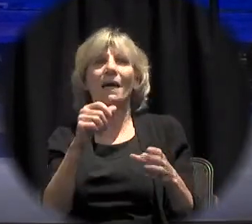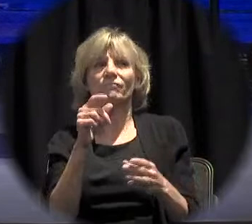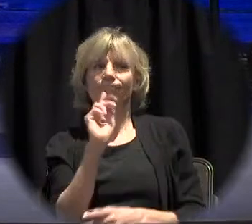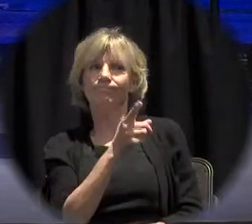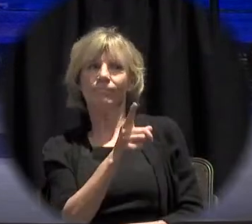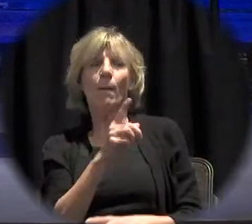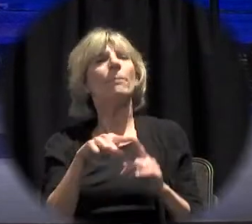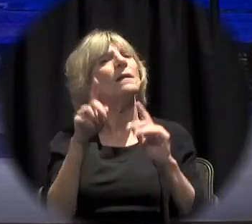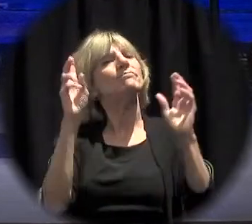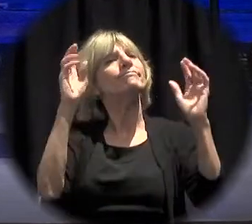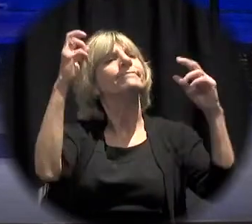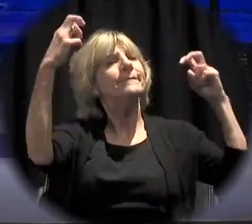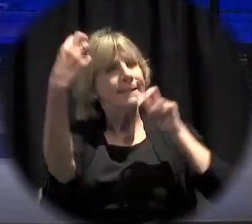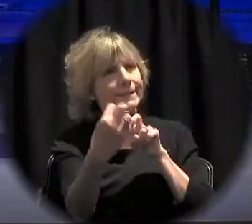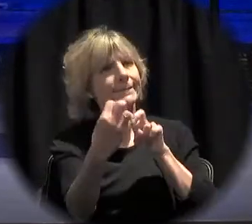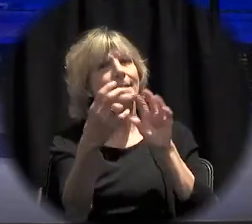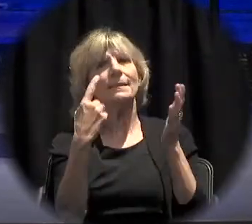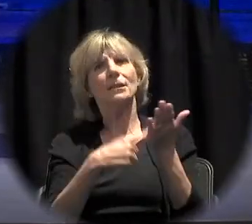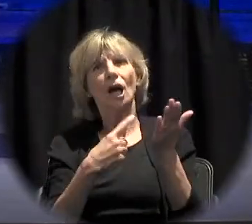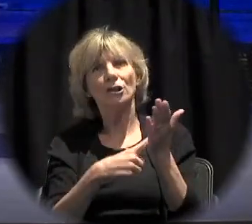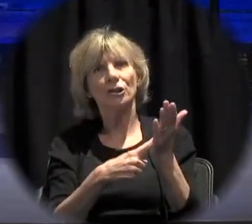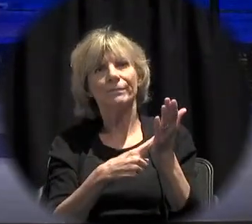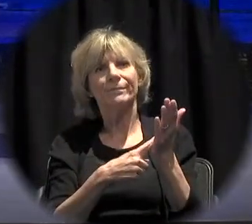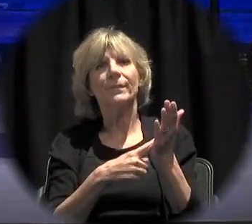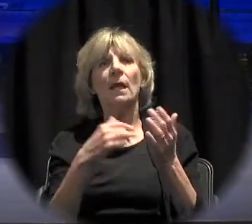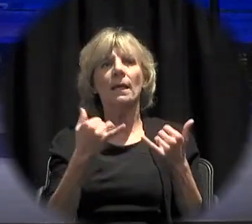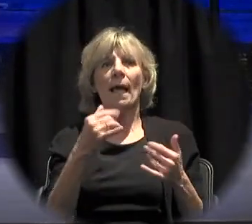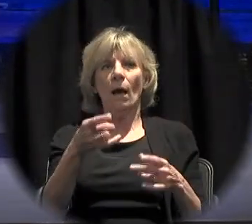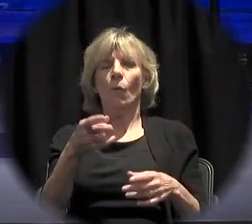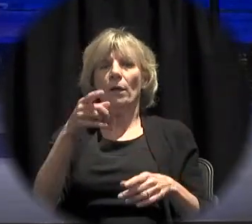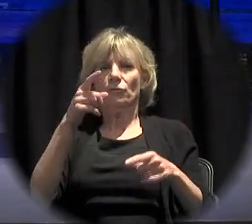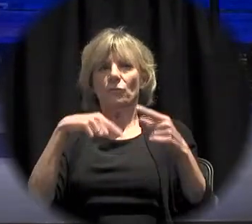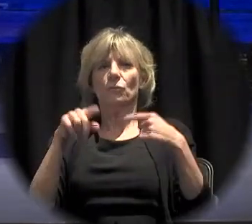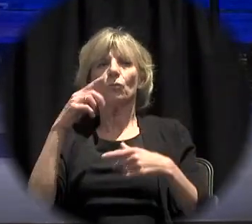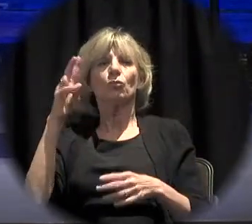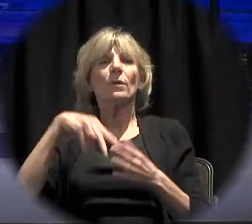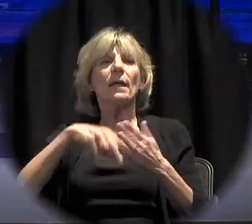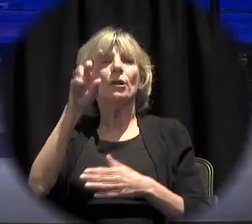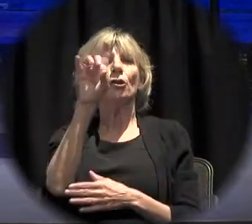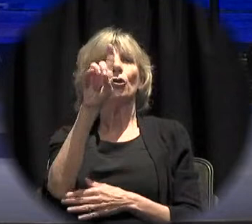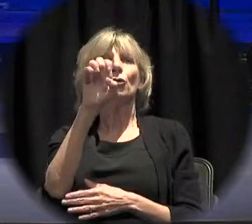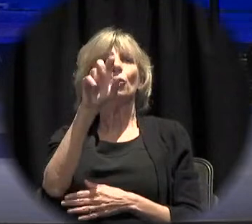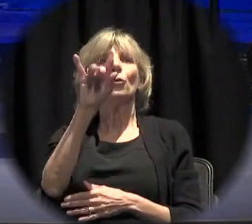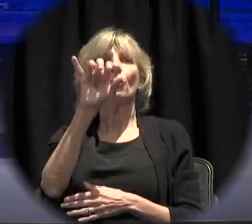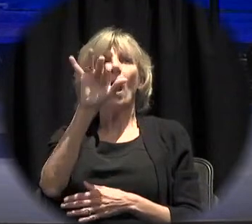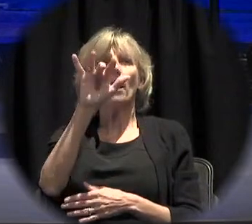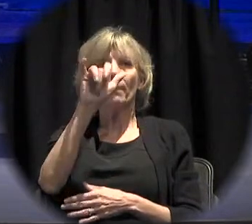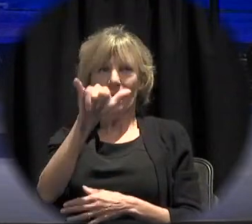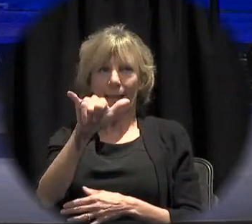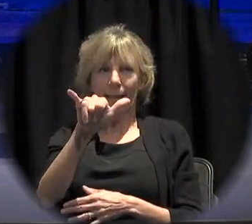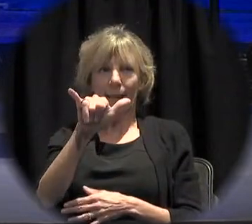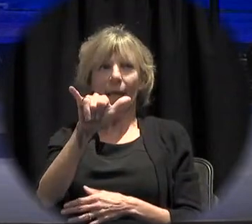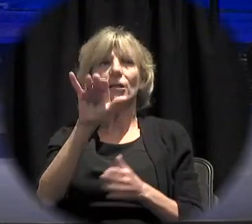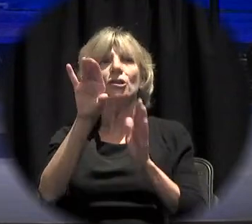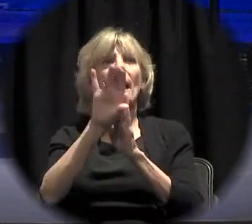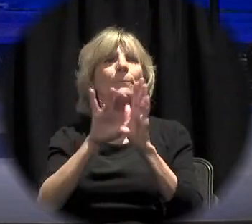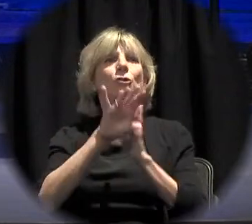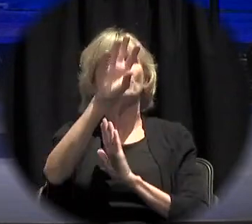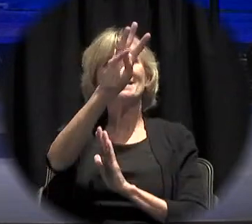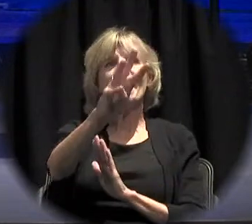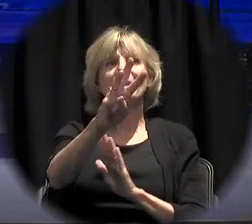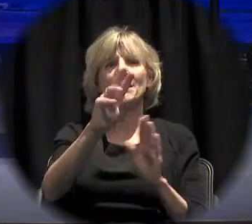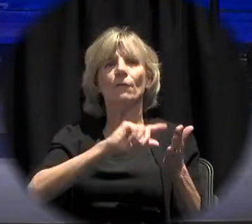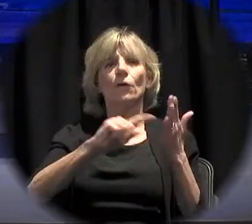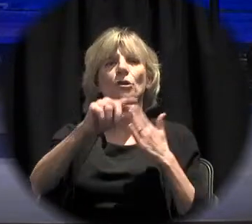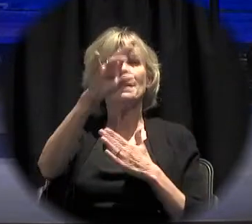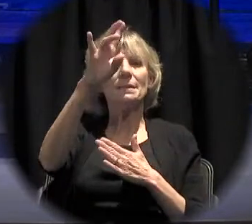I want you to take a look with me at Deuteronomy chapter 6, verse 7. As Moses speaks to all of Israel, and he's talking about God's